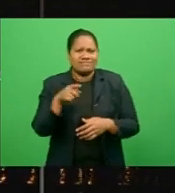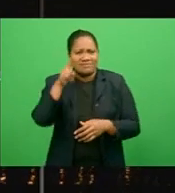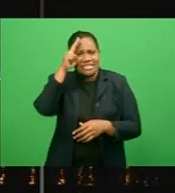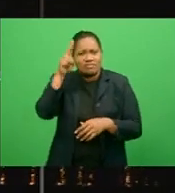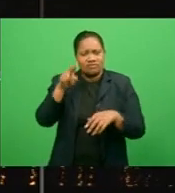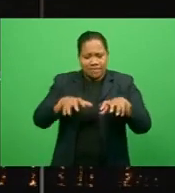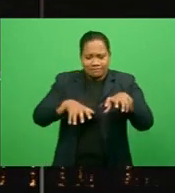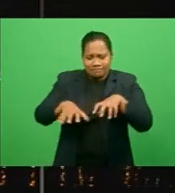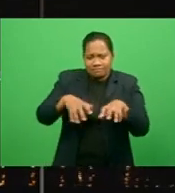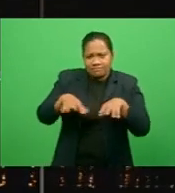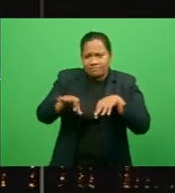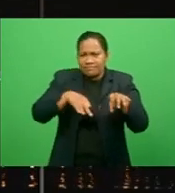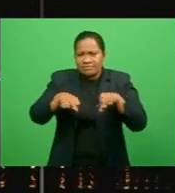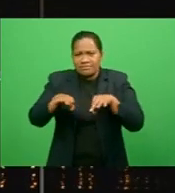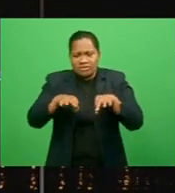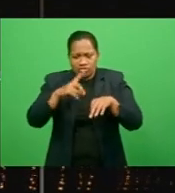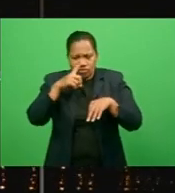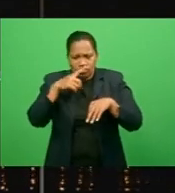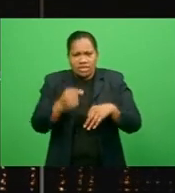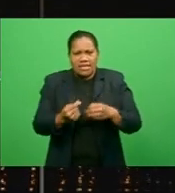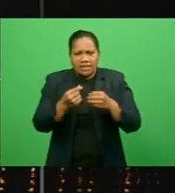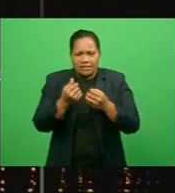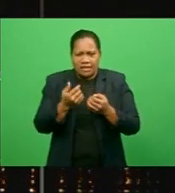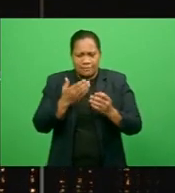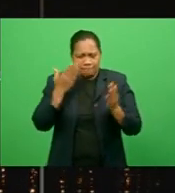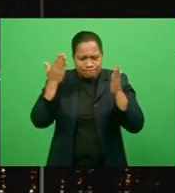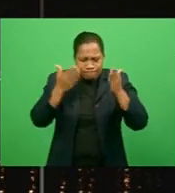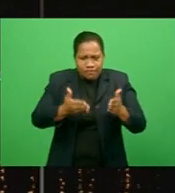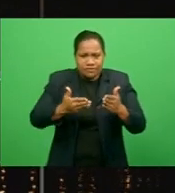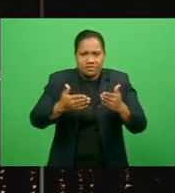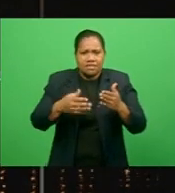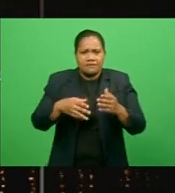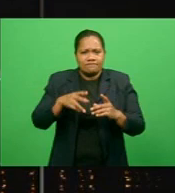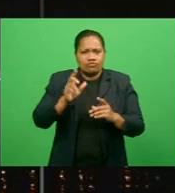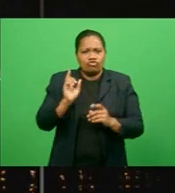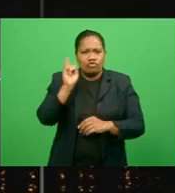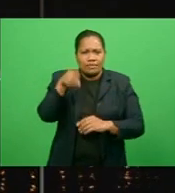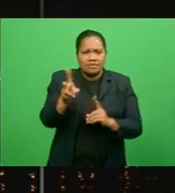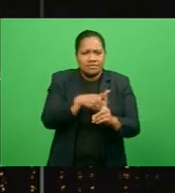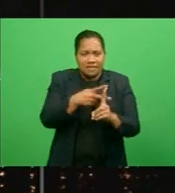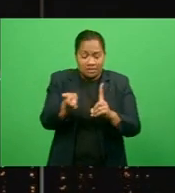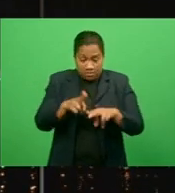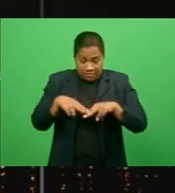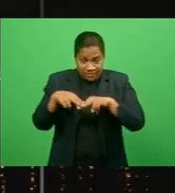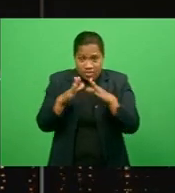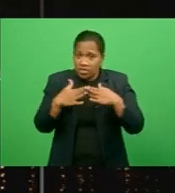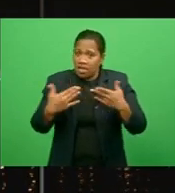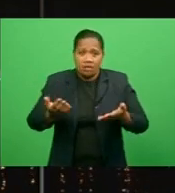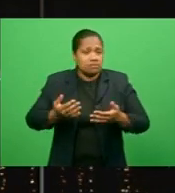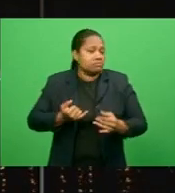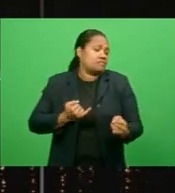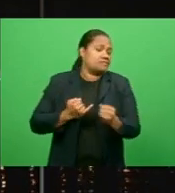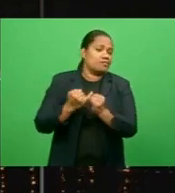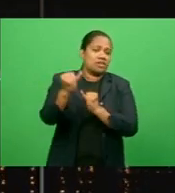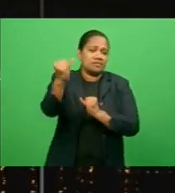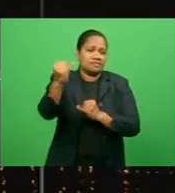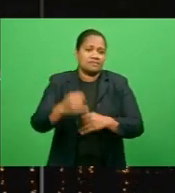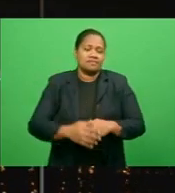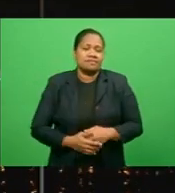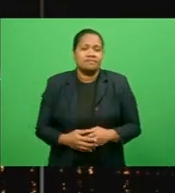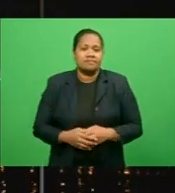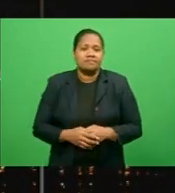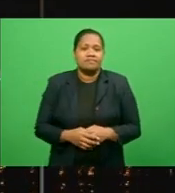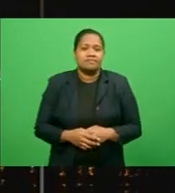to address domestic violence. It's long been known that Fiji is one of the worst track records for domestic and gender-based violence.